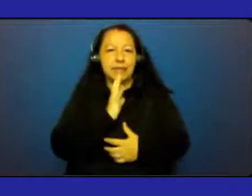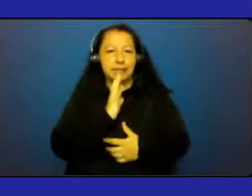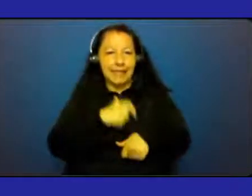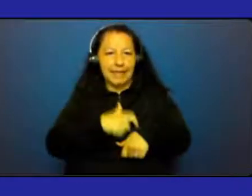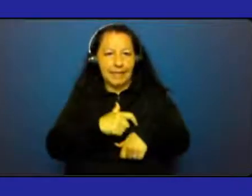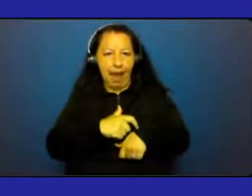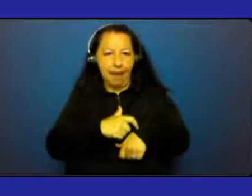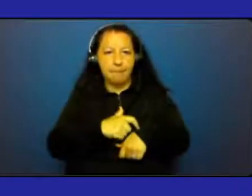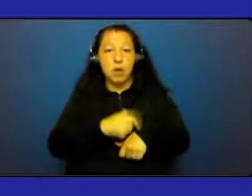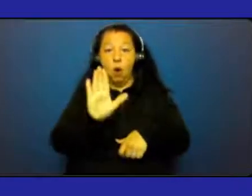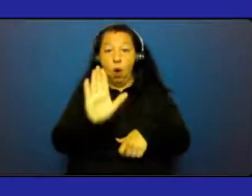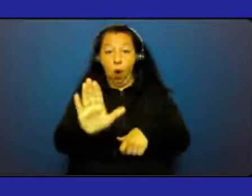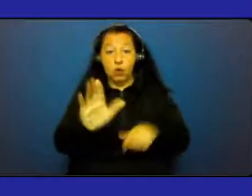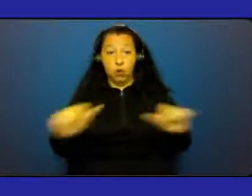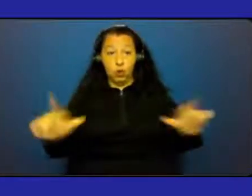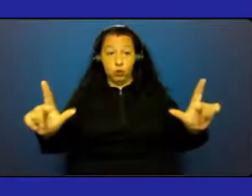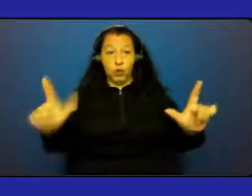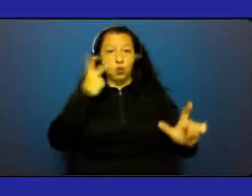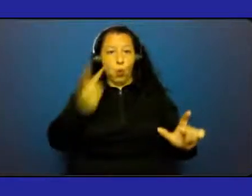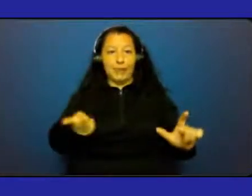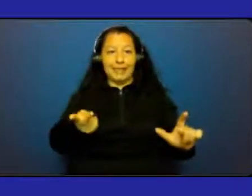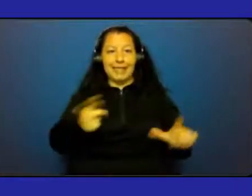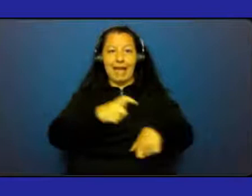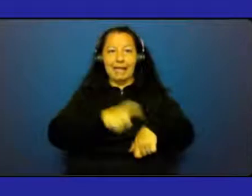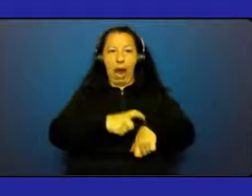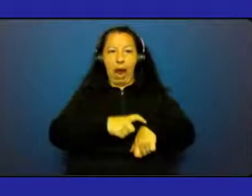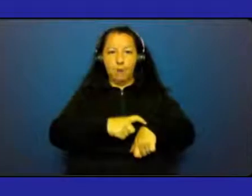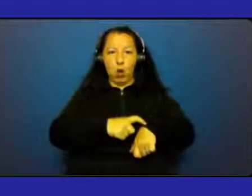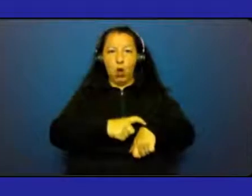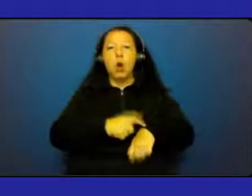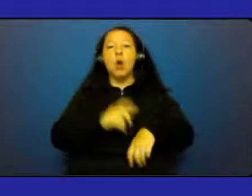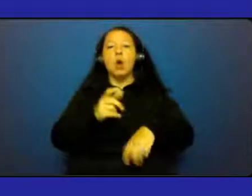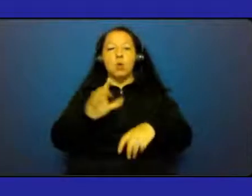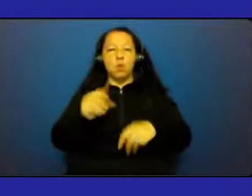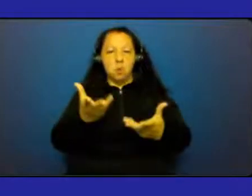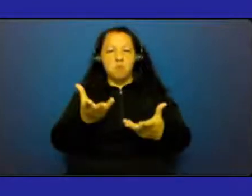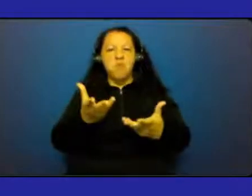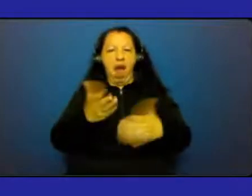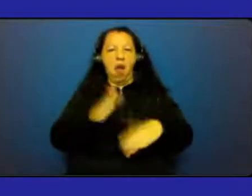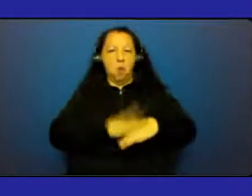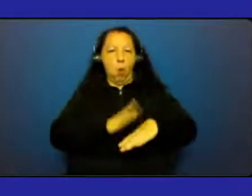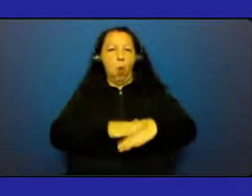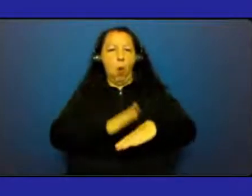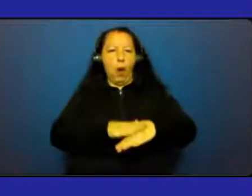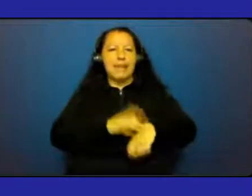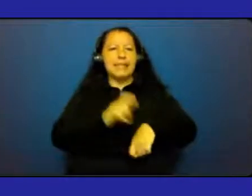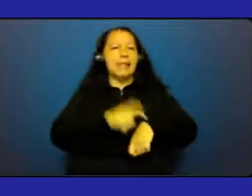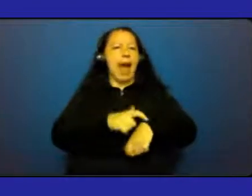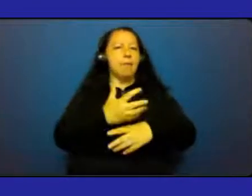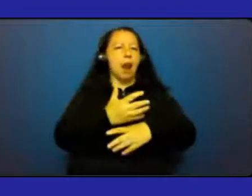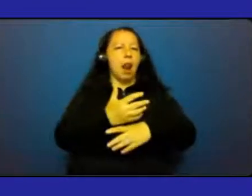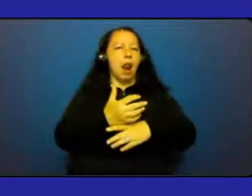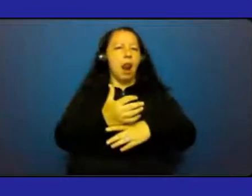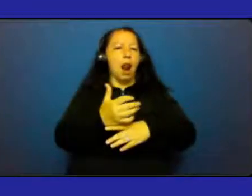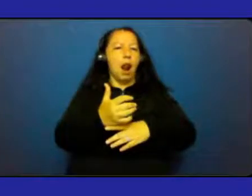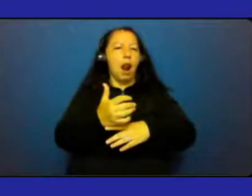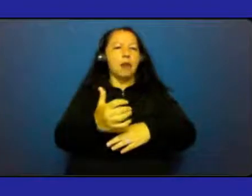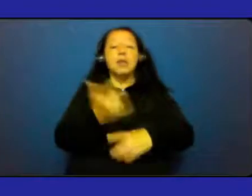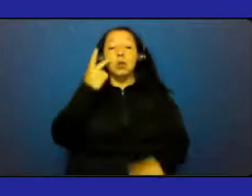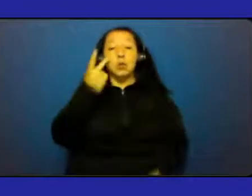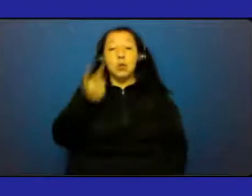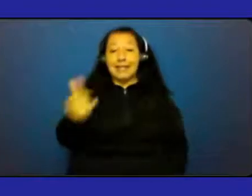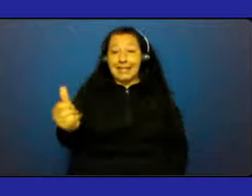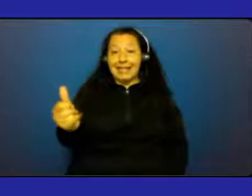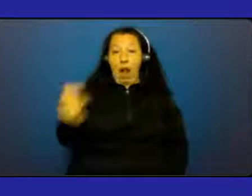an electronic timer that will provide you with warnings about the expiration of your time. A yellow light will indicate that